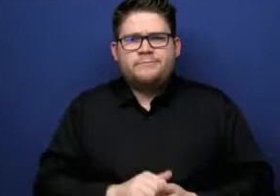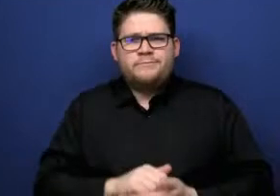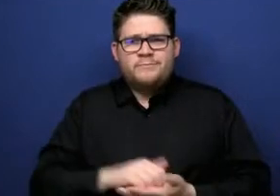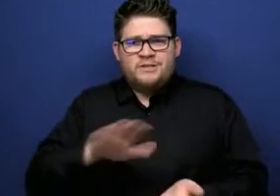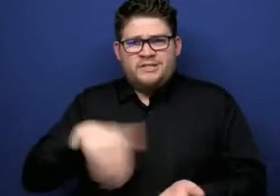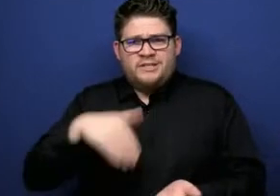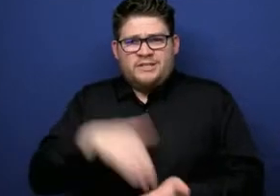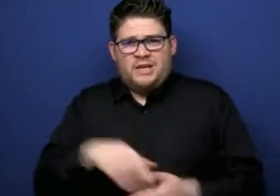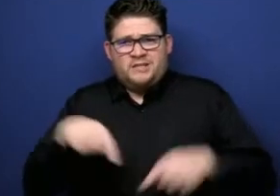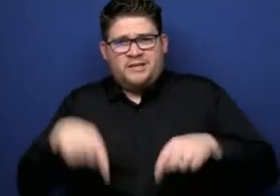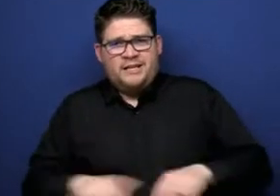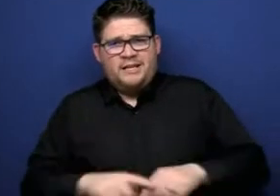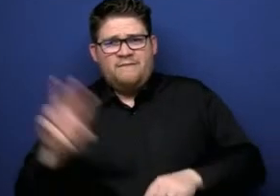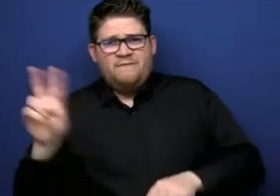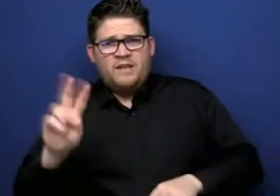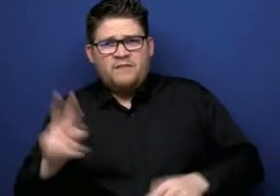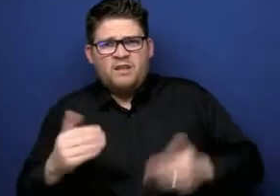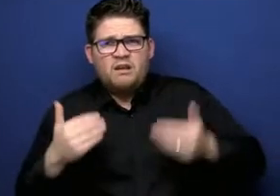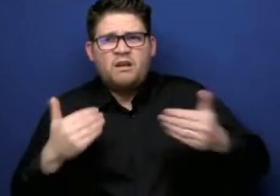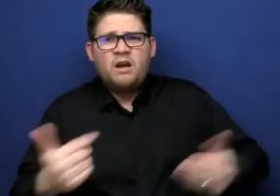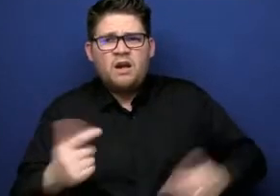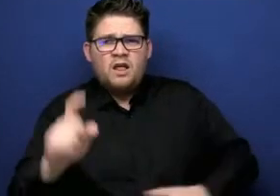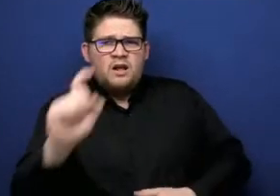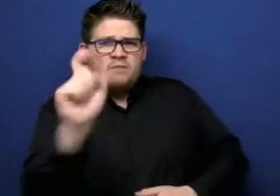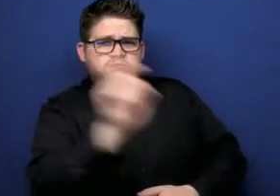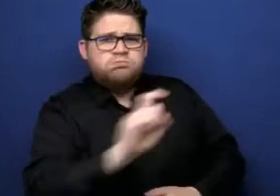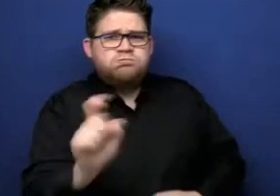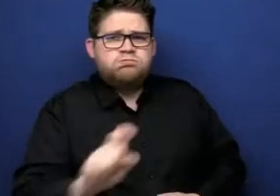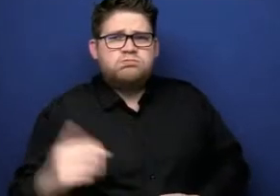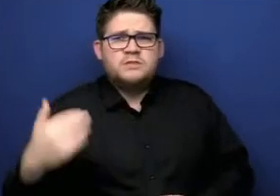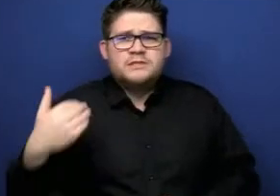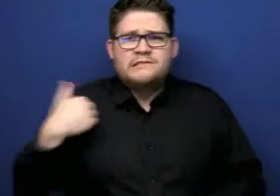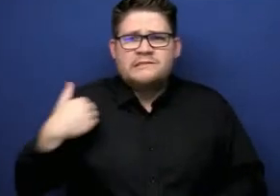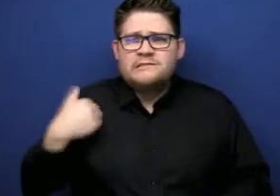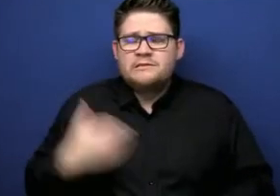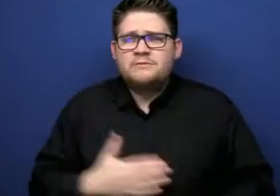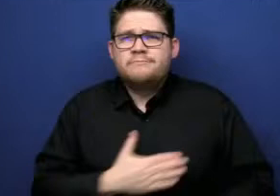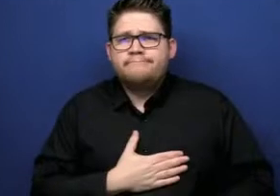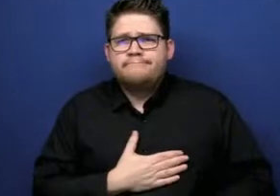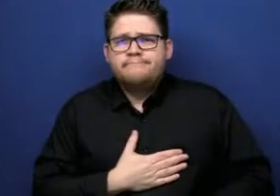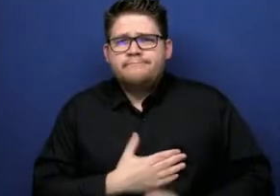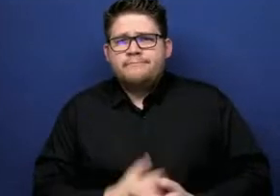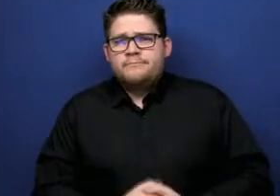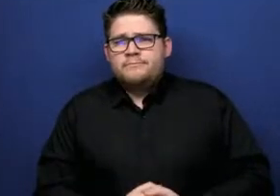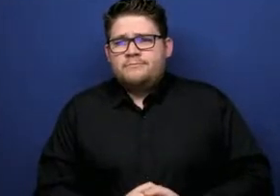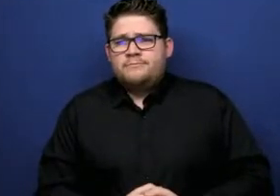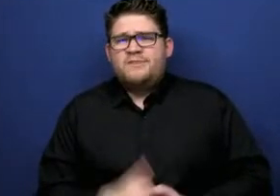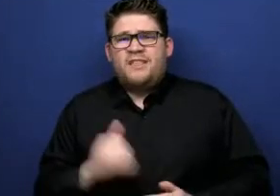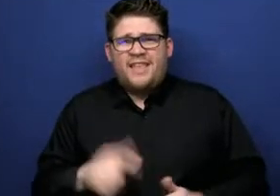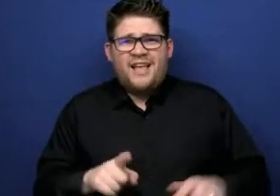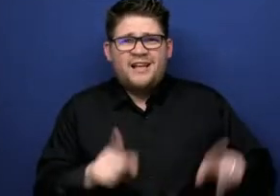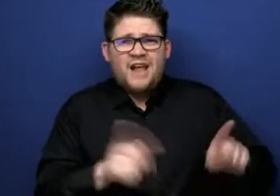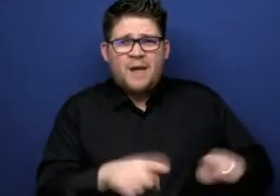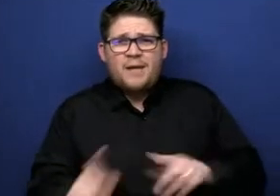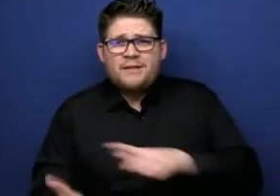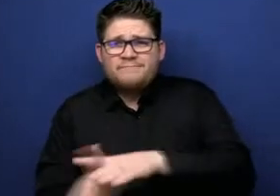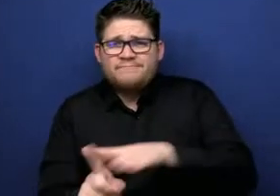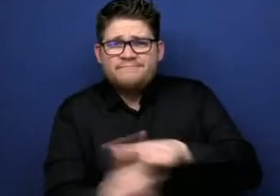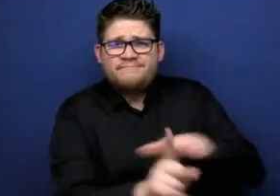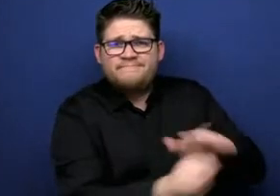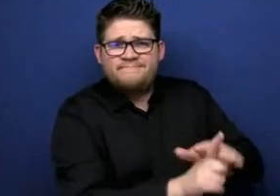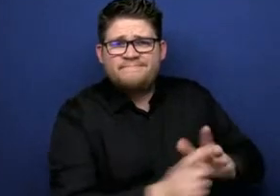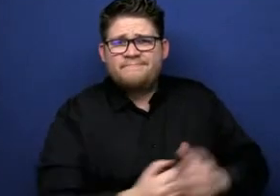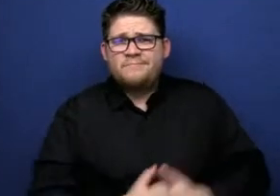at the beginning of the week. When incidents like this take place, I am always left thinking about the difficult conversations we need to have